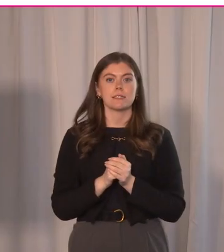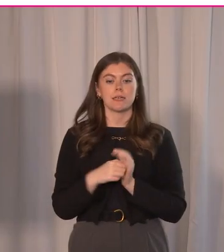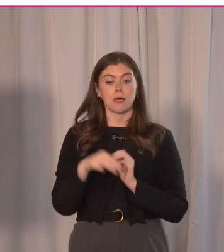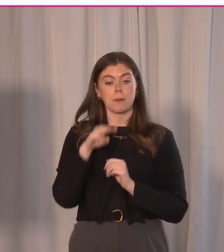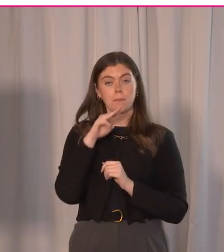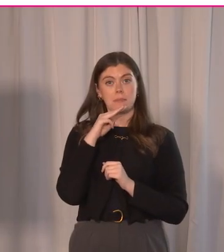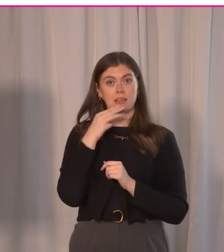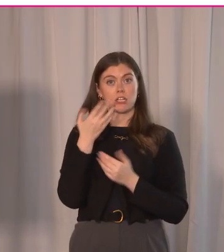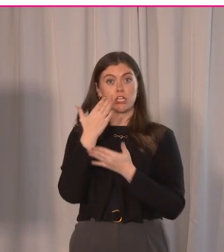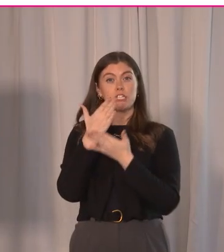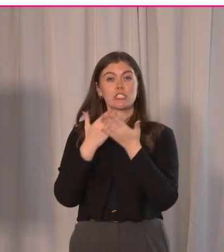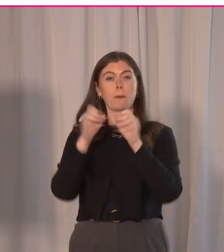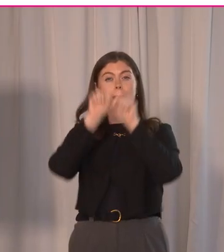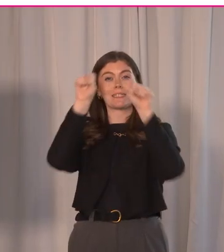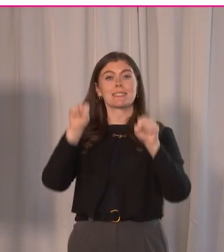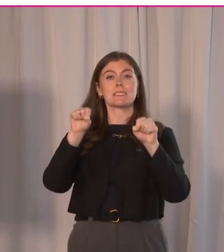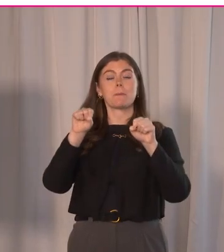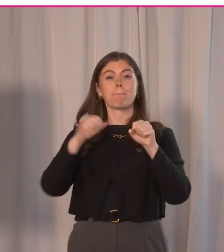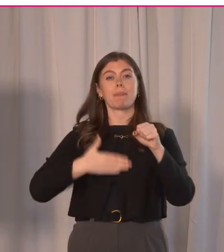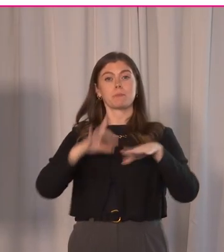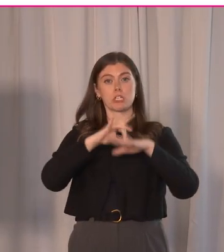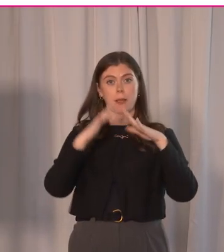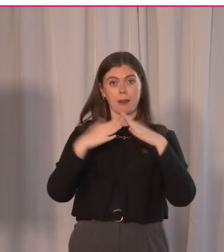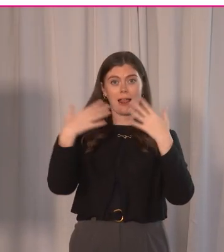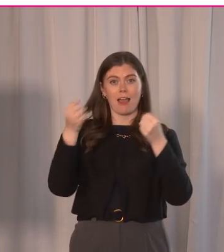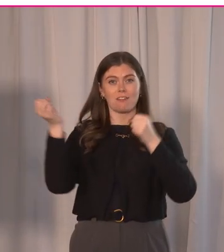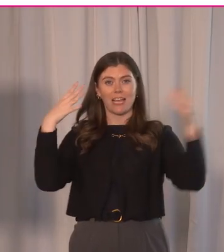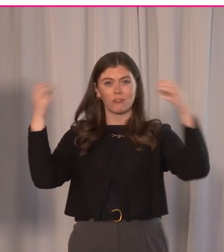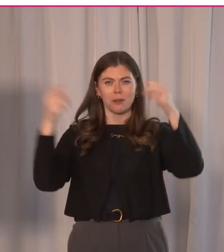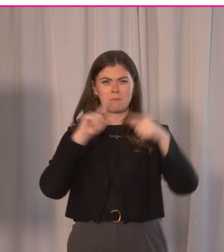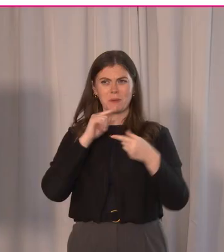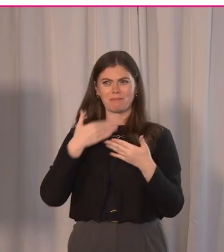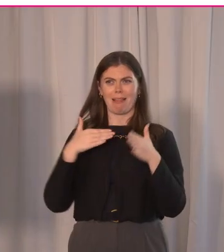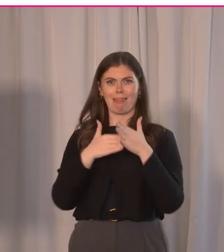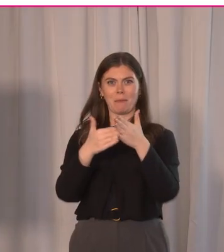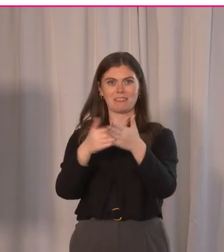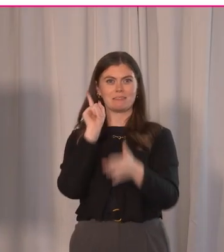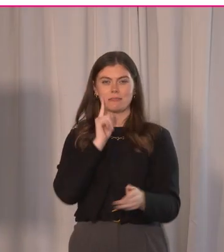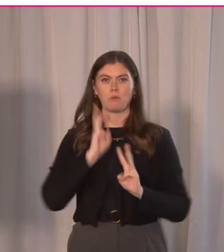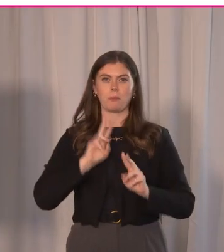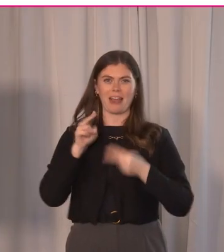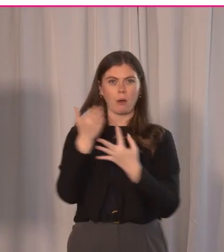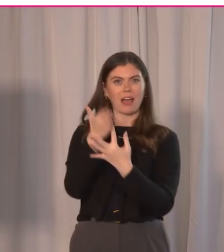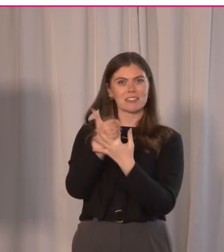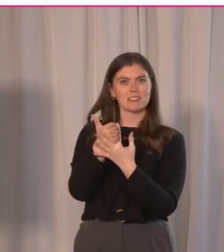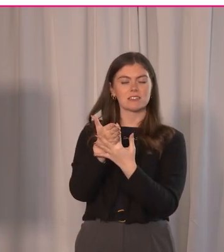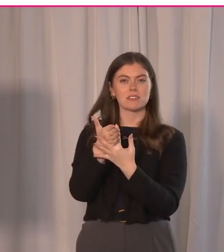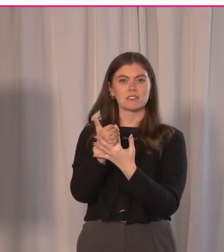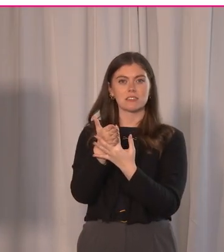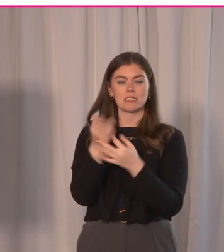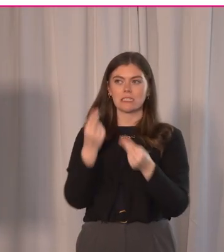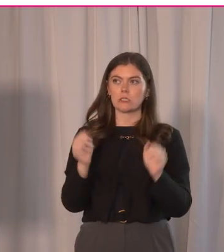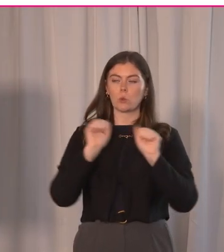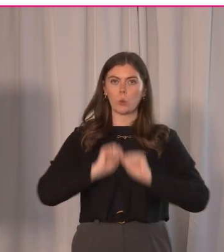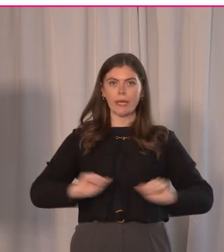some of the systems in maternity hospital, but that's prohibitive for a deaf woman. And having to wait